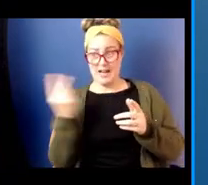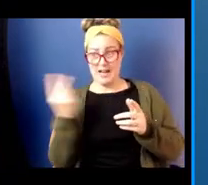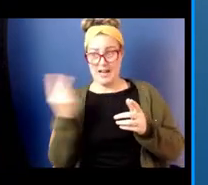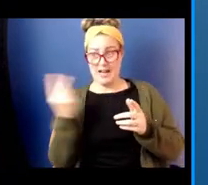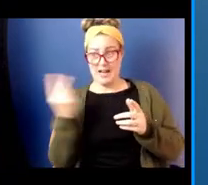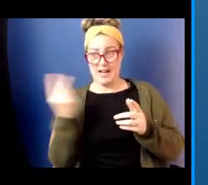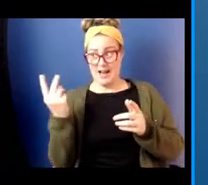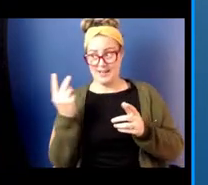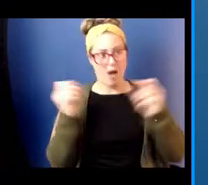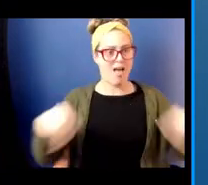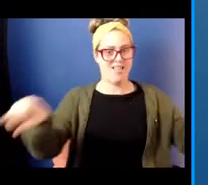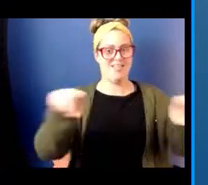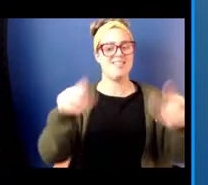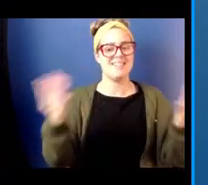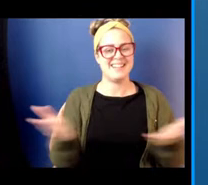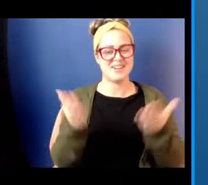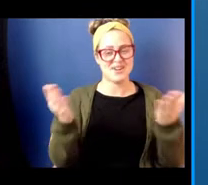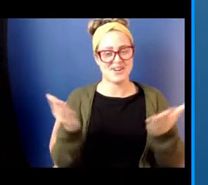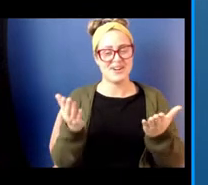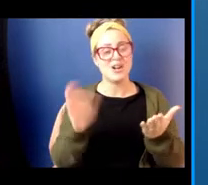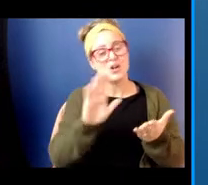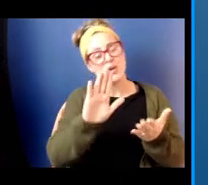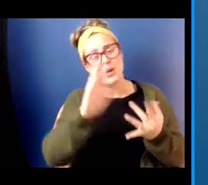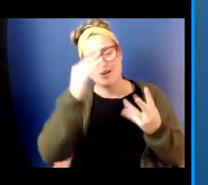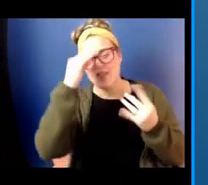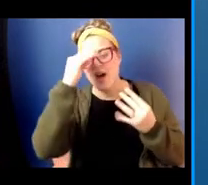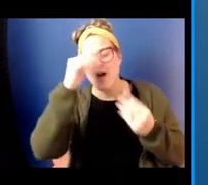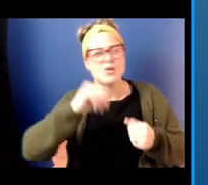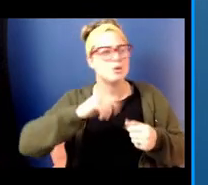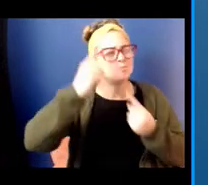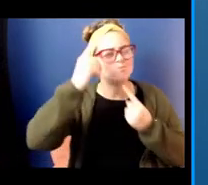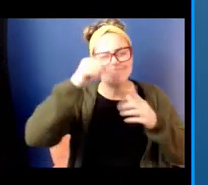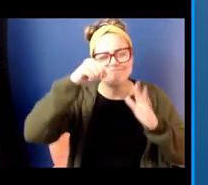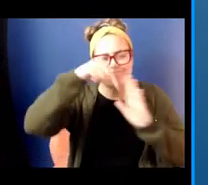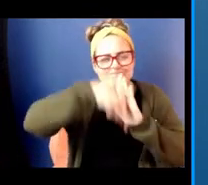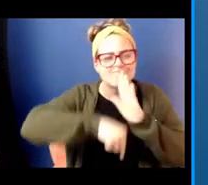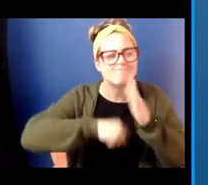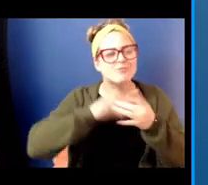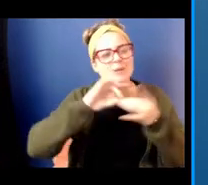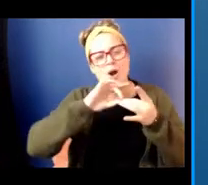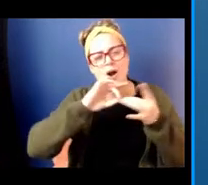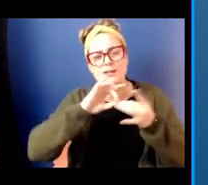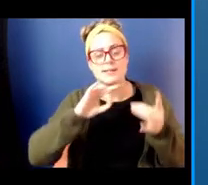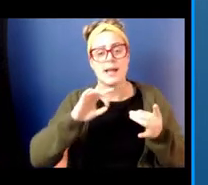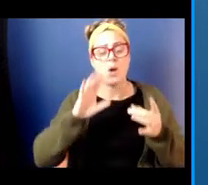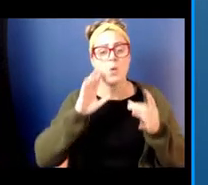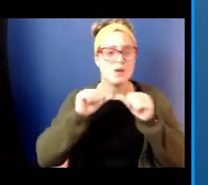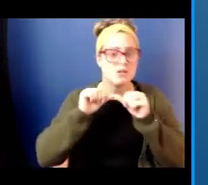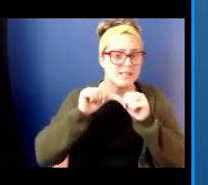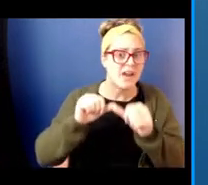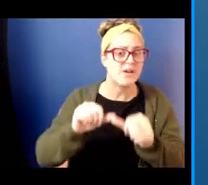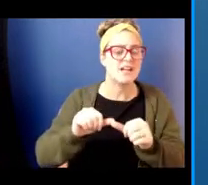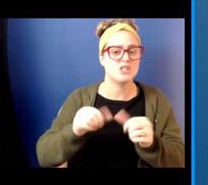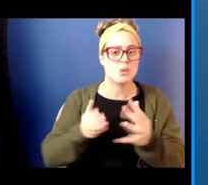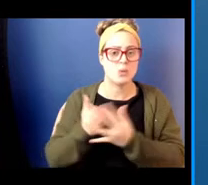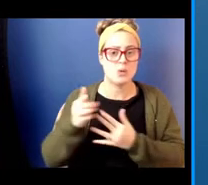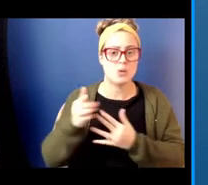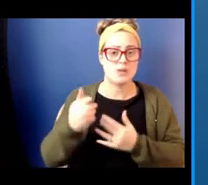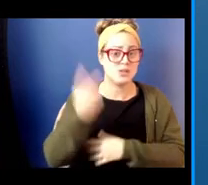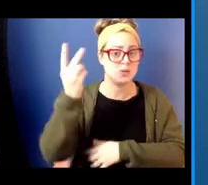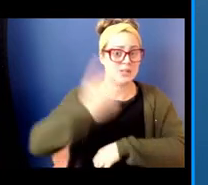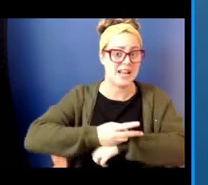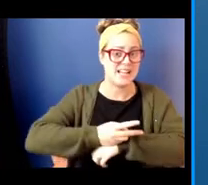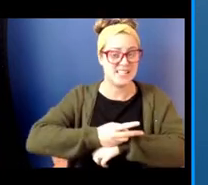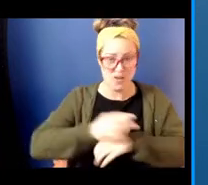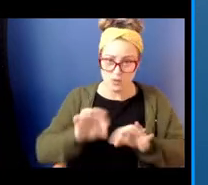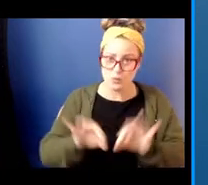which will carry us through these two days of crucial deliberations the next item of business this morning is calling the